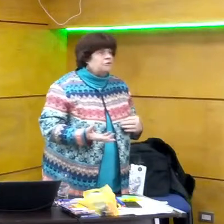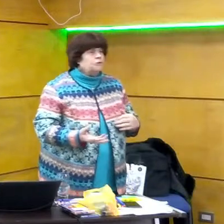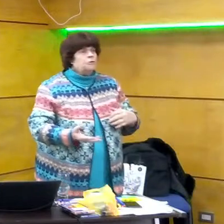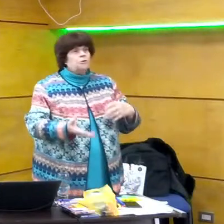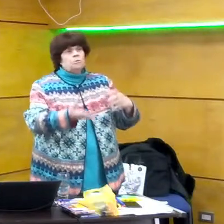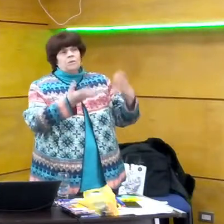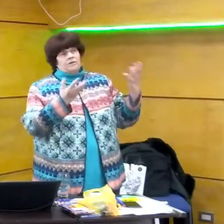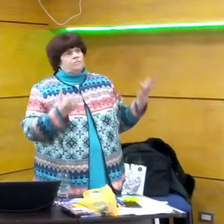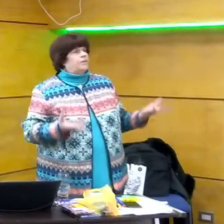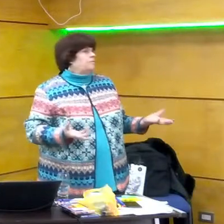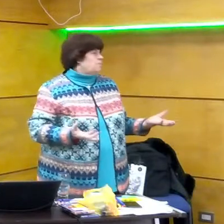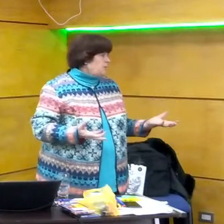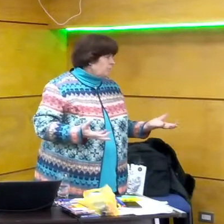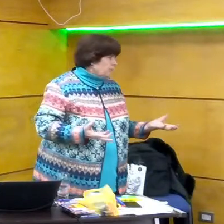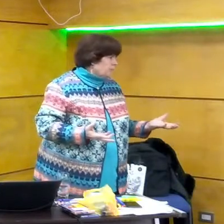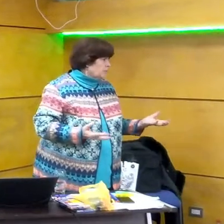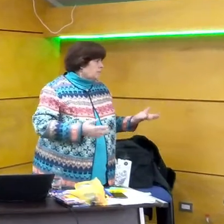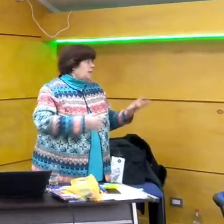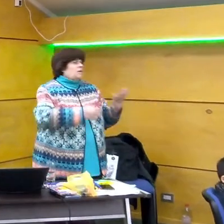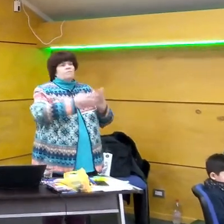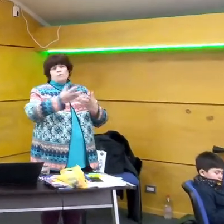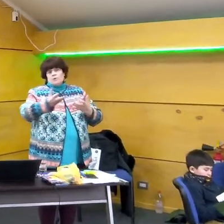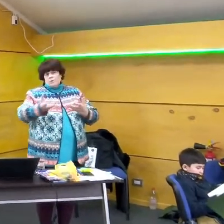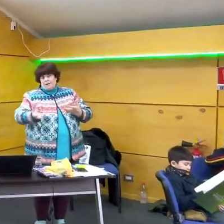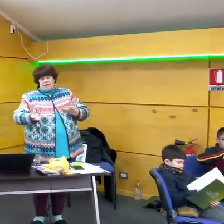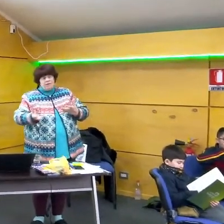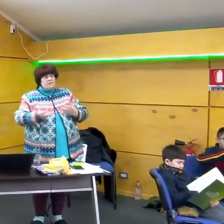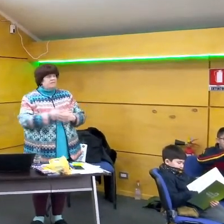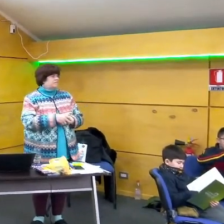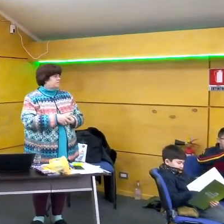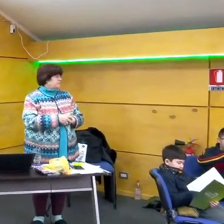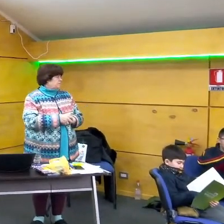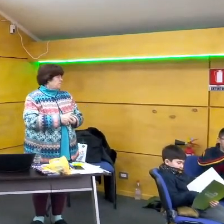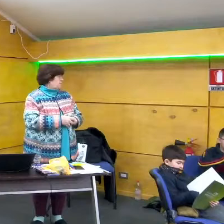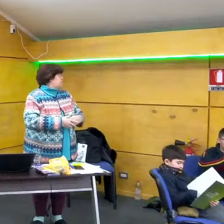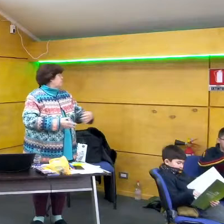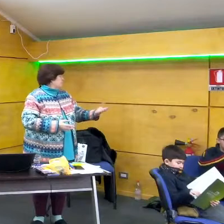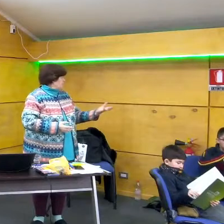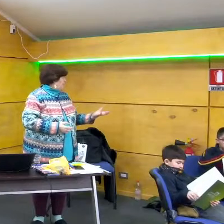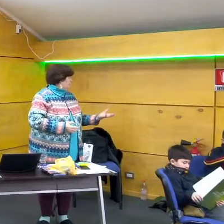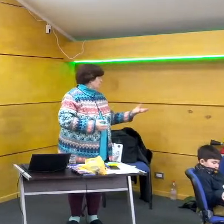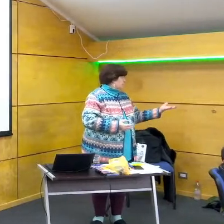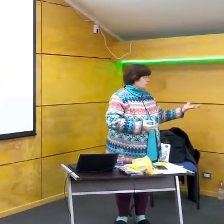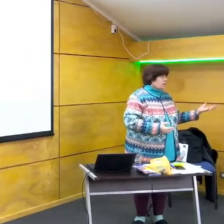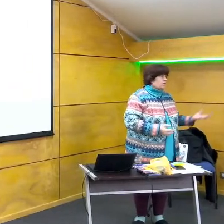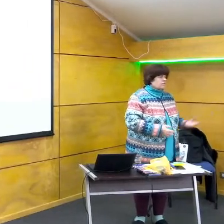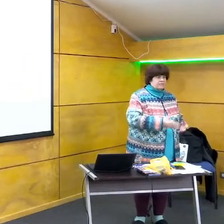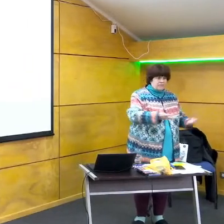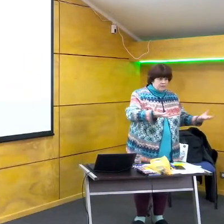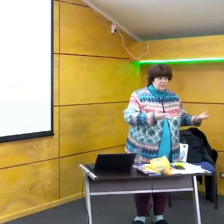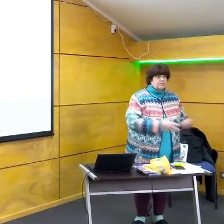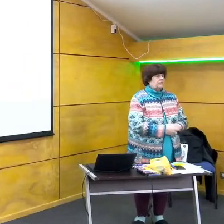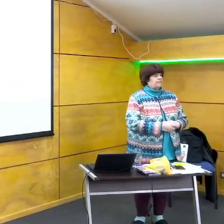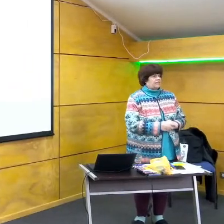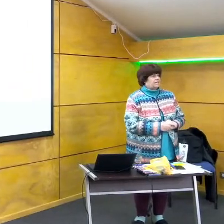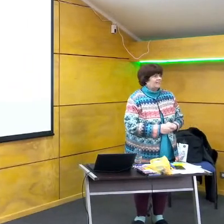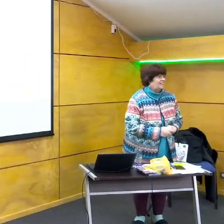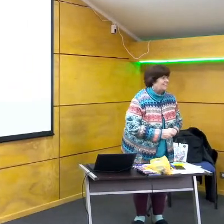their bedroom, in front of a mirror, for their parents, maybe for their pets, their dogs, you